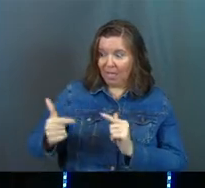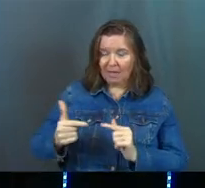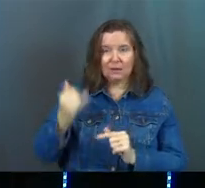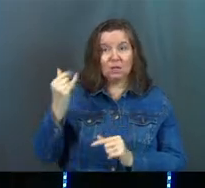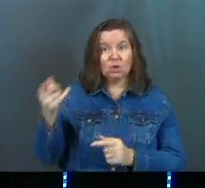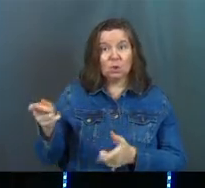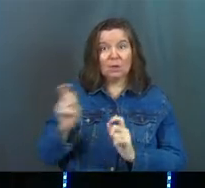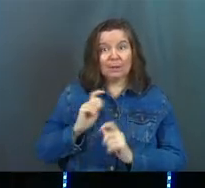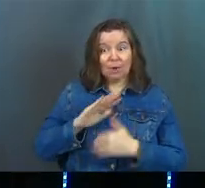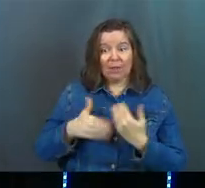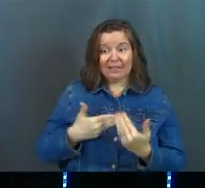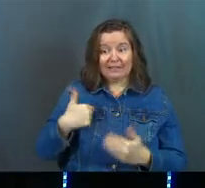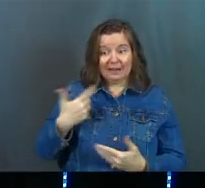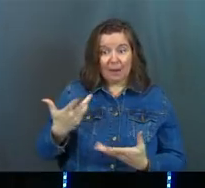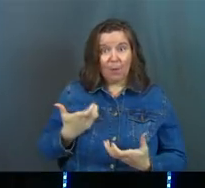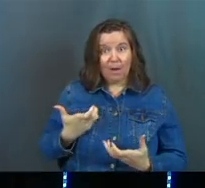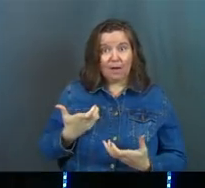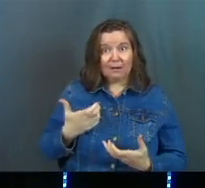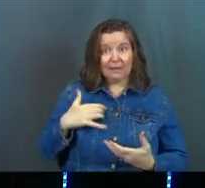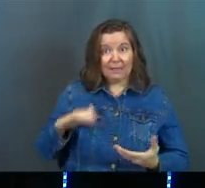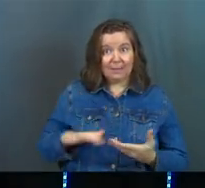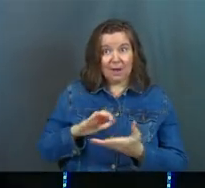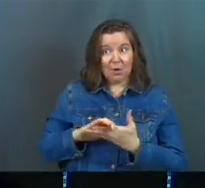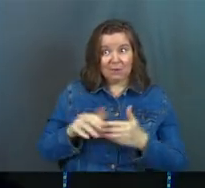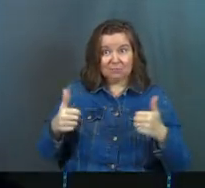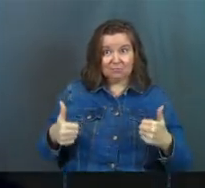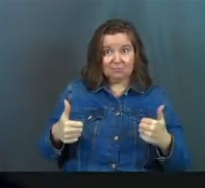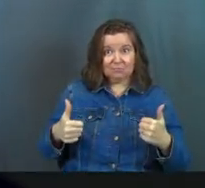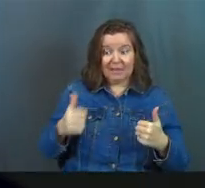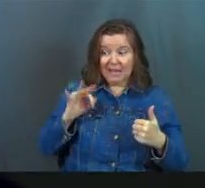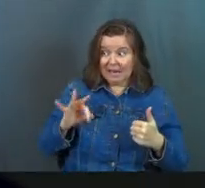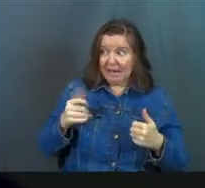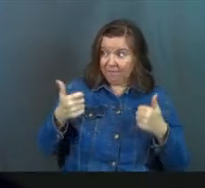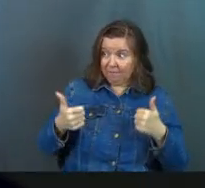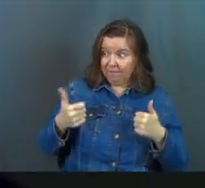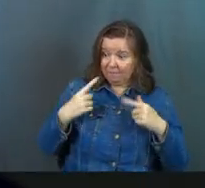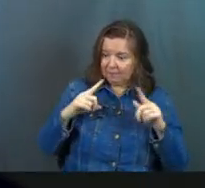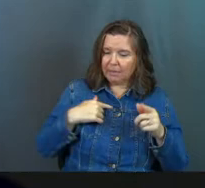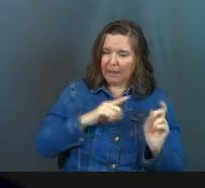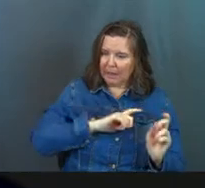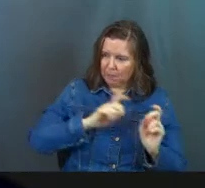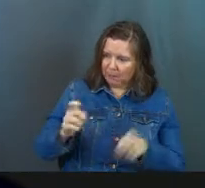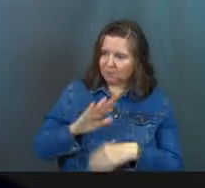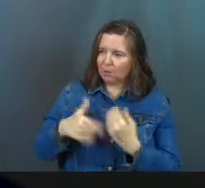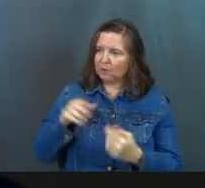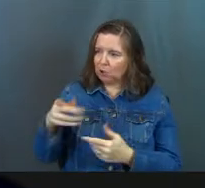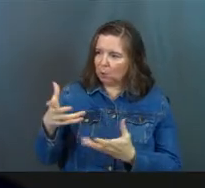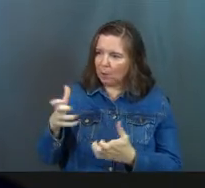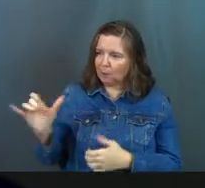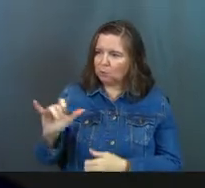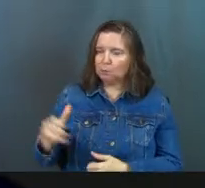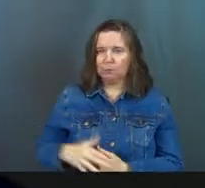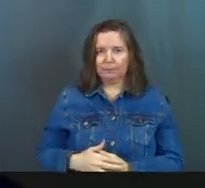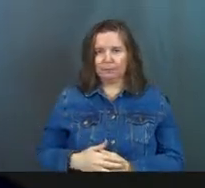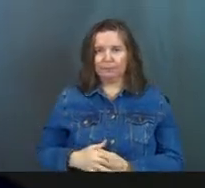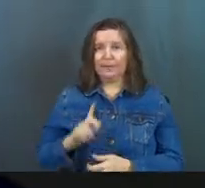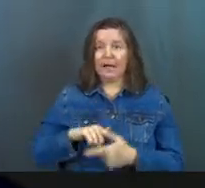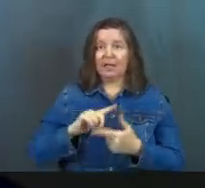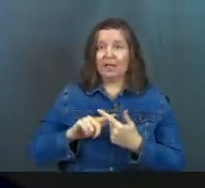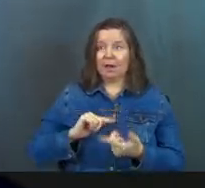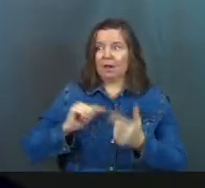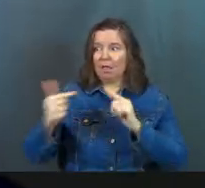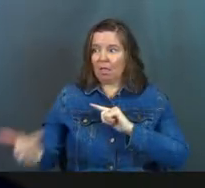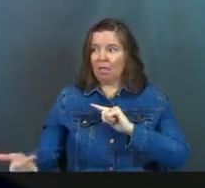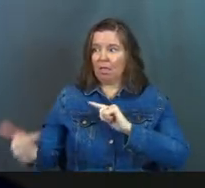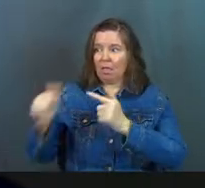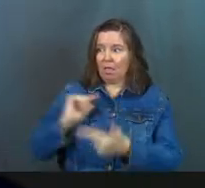is, you give me all the things that I want in the marriage. And if you do, then I'll give you all the things that you want. And then the flip